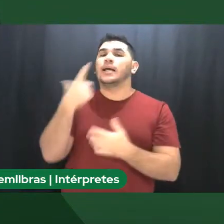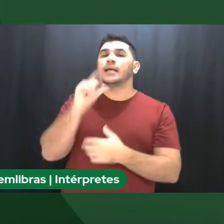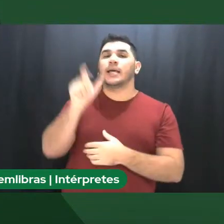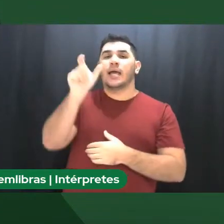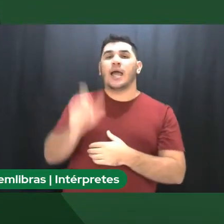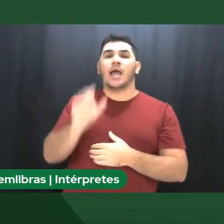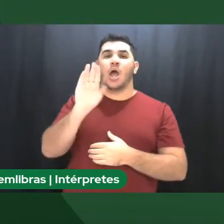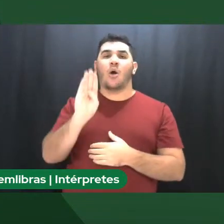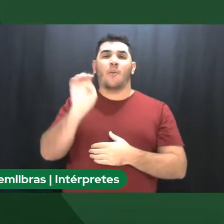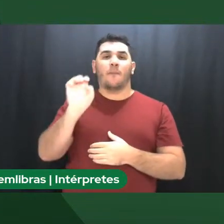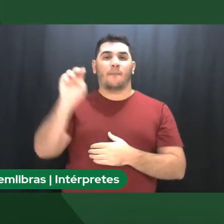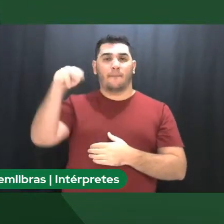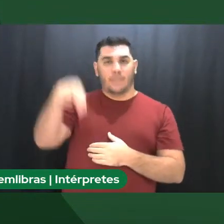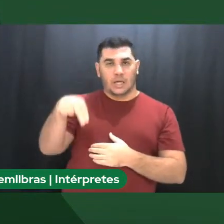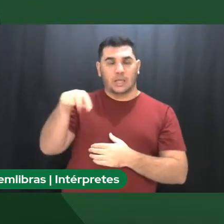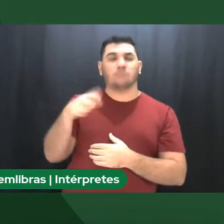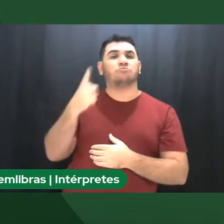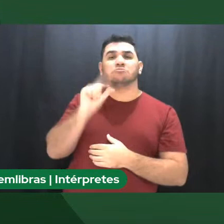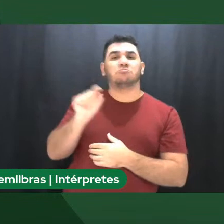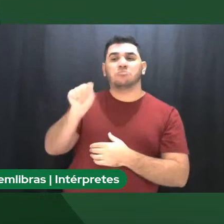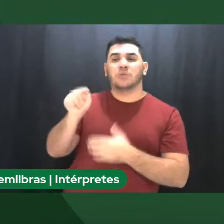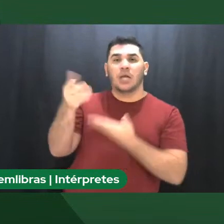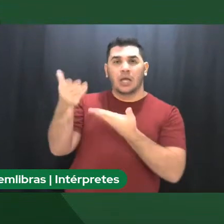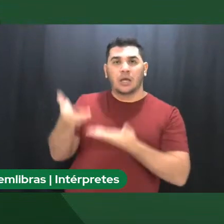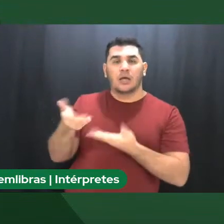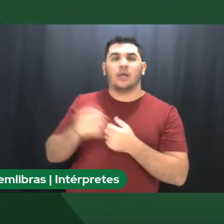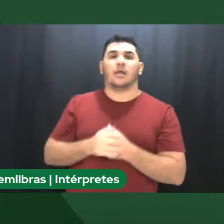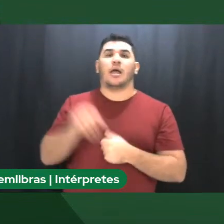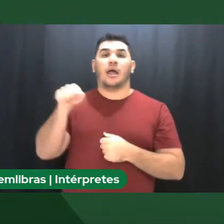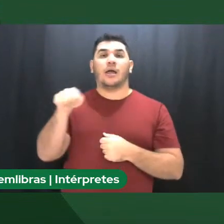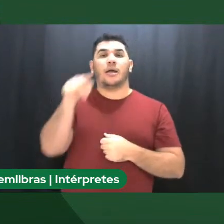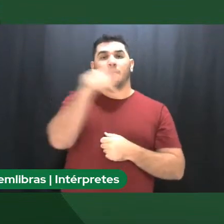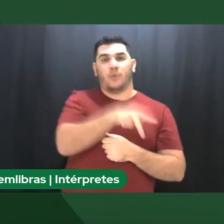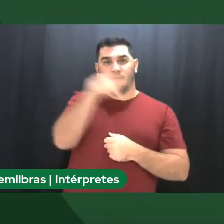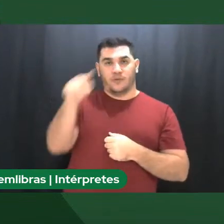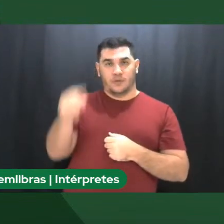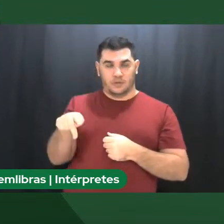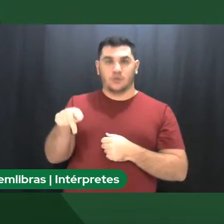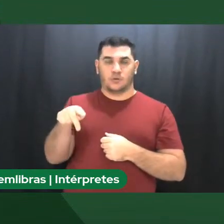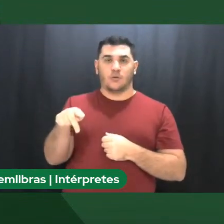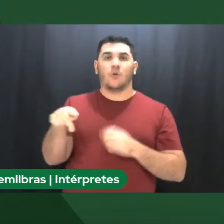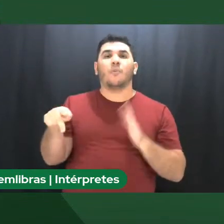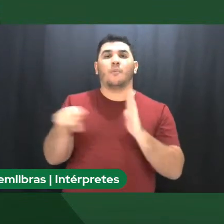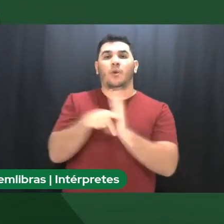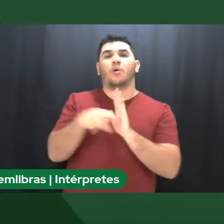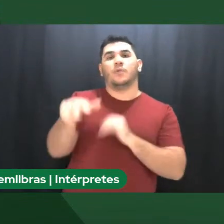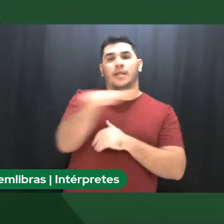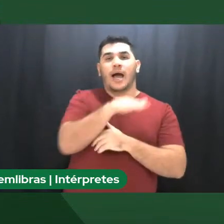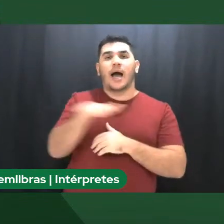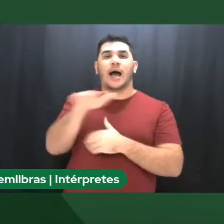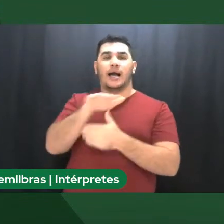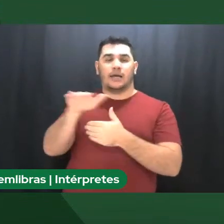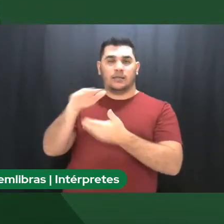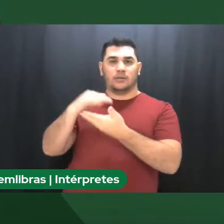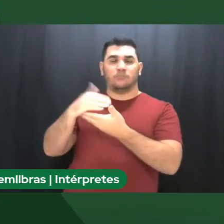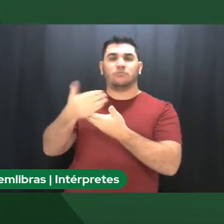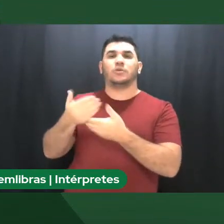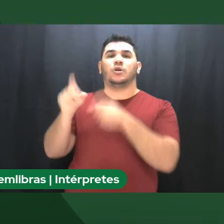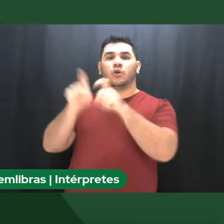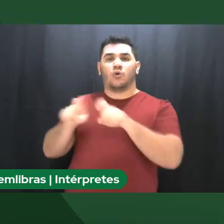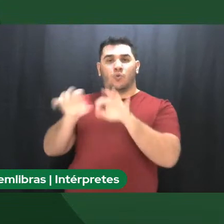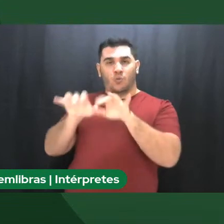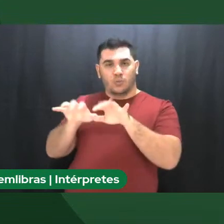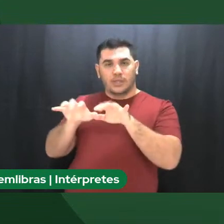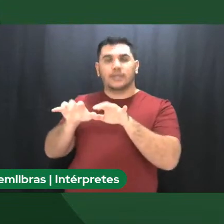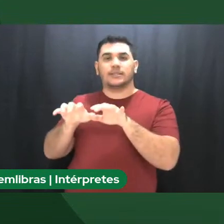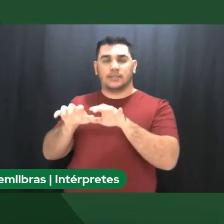Shneiderman is an emeritus distinguished university professor in the Department of the Computer Science, founding